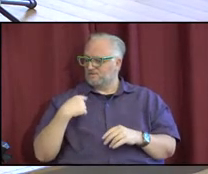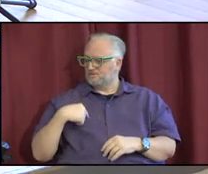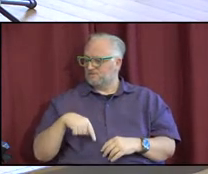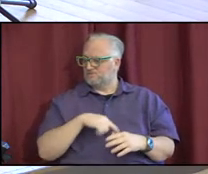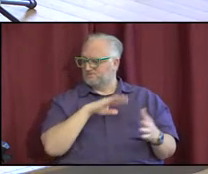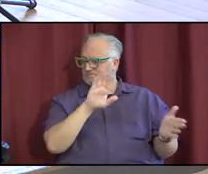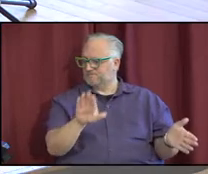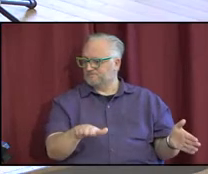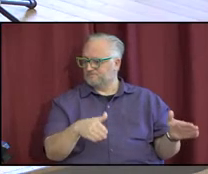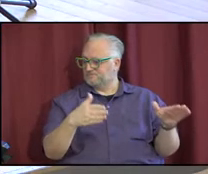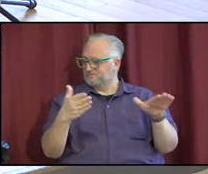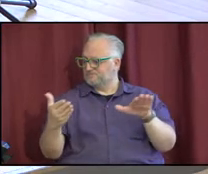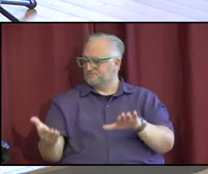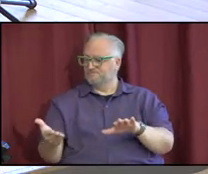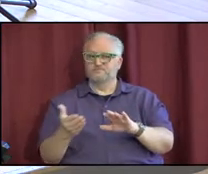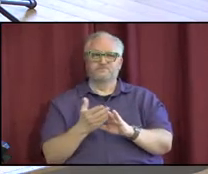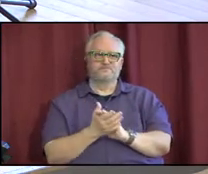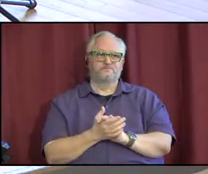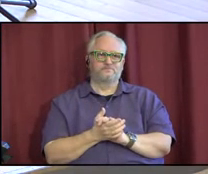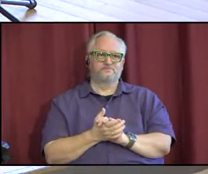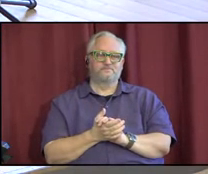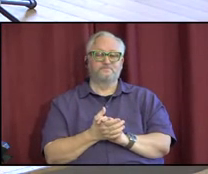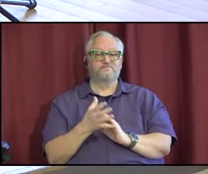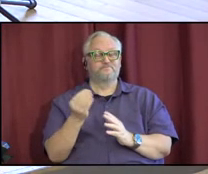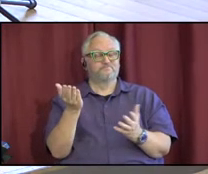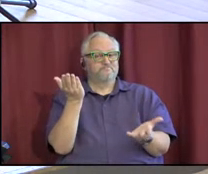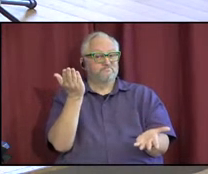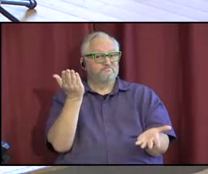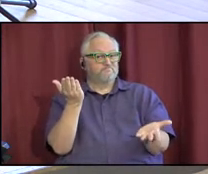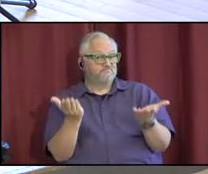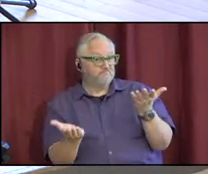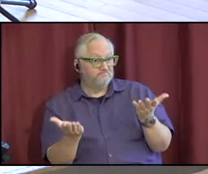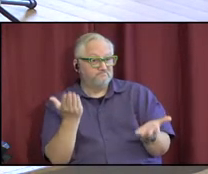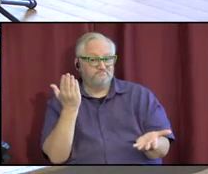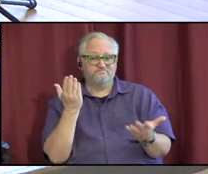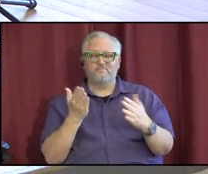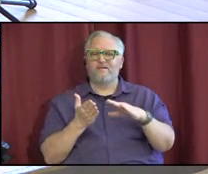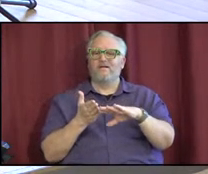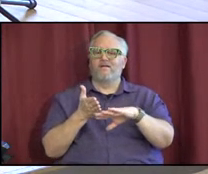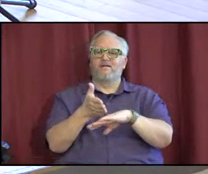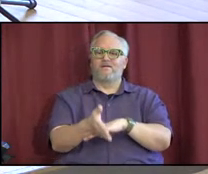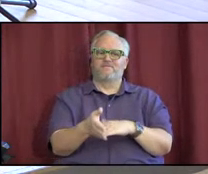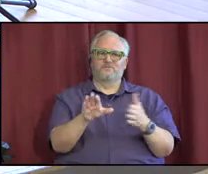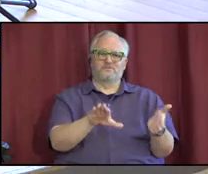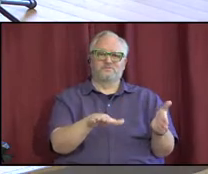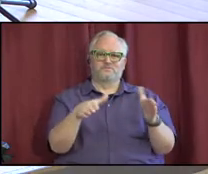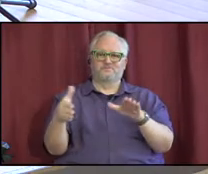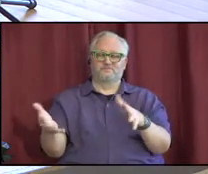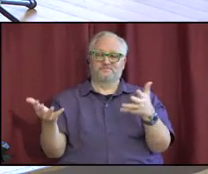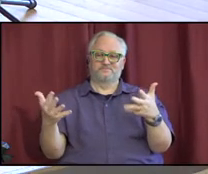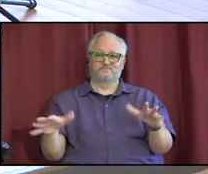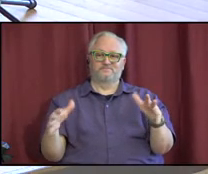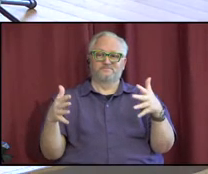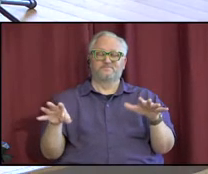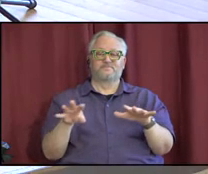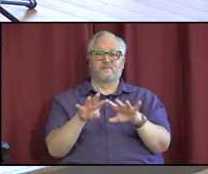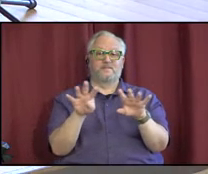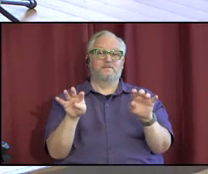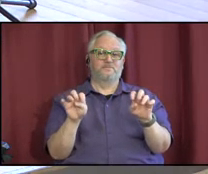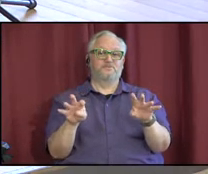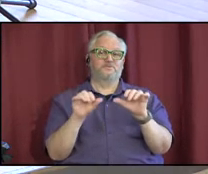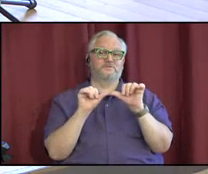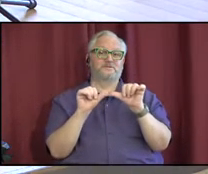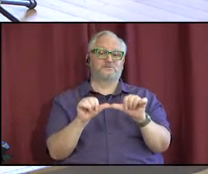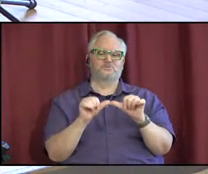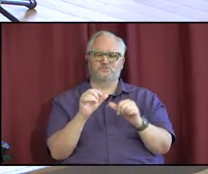we die. And perhaps after death, the mystery continues